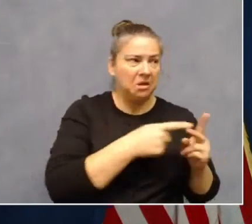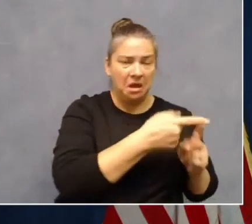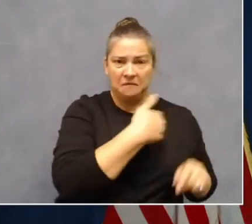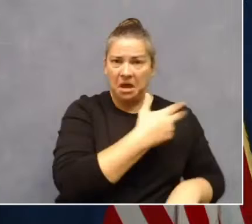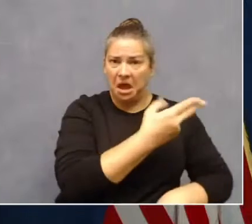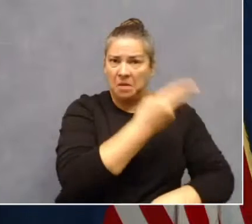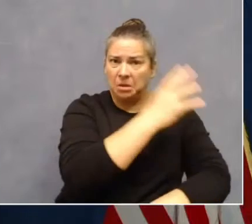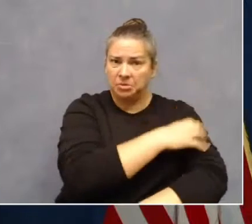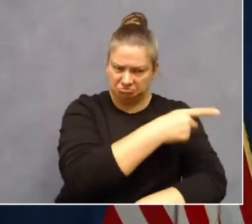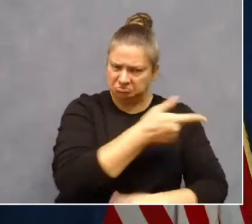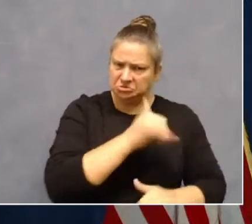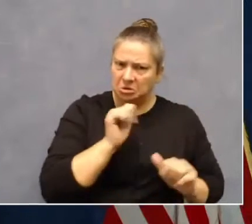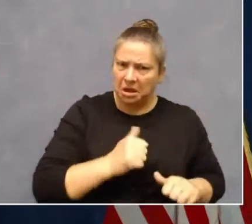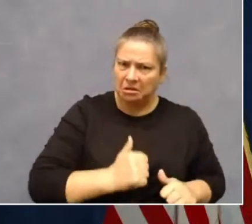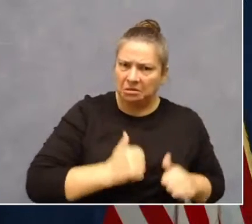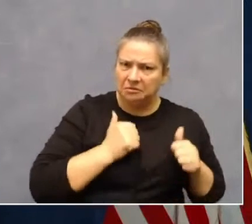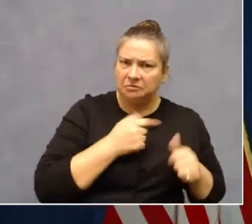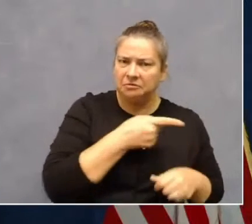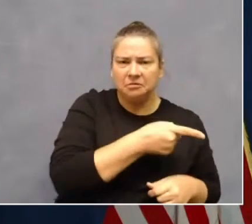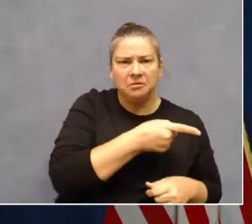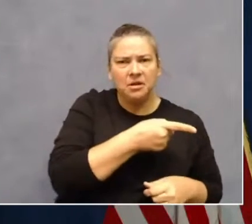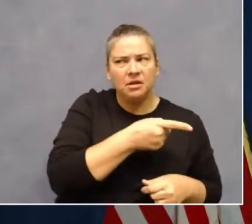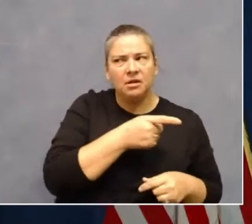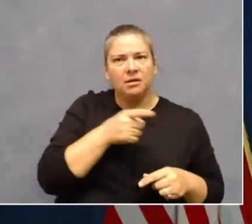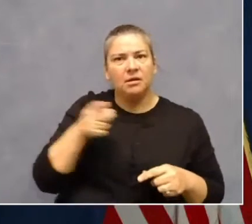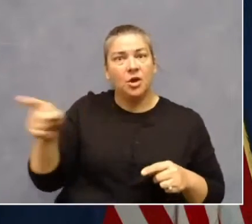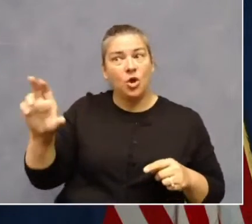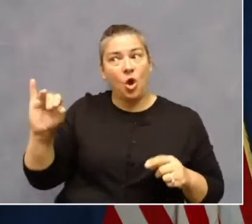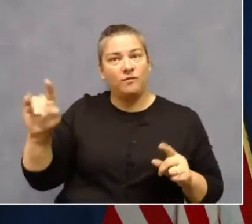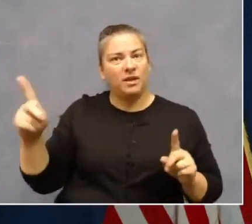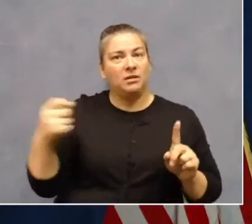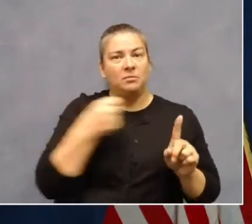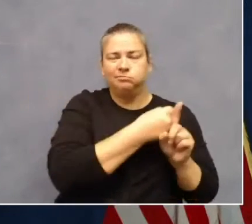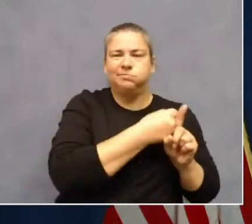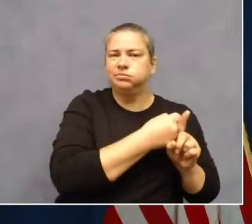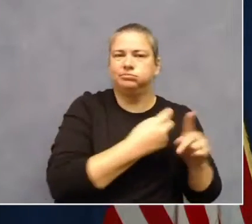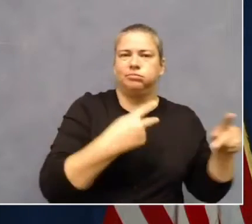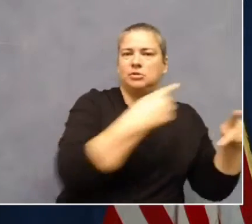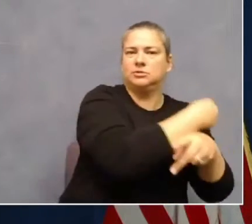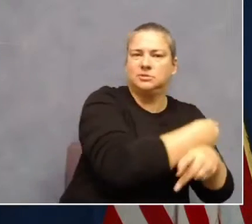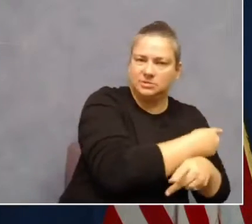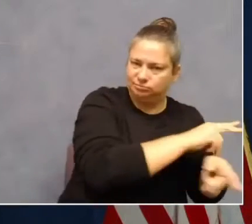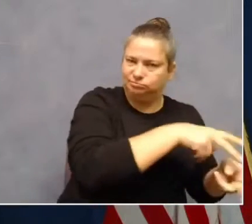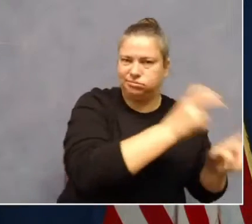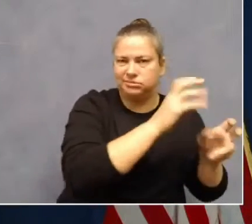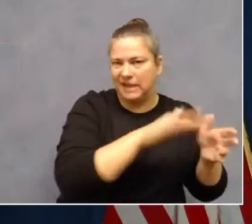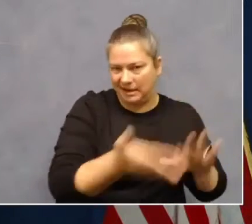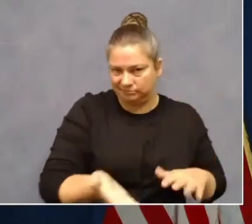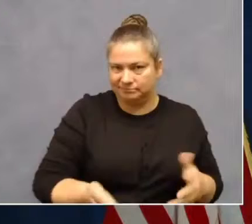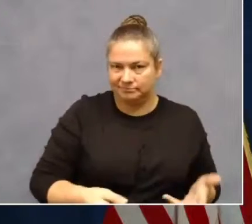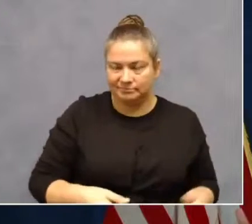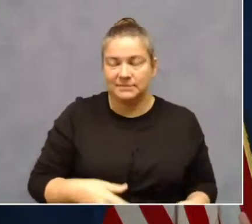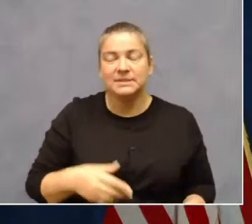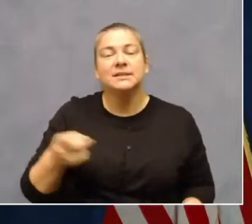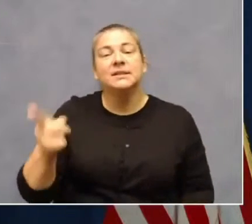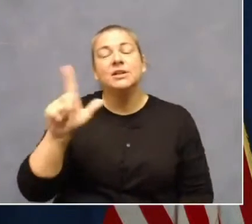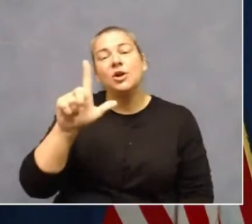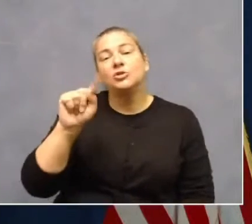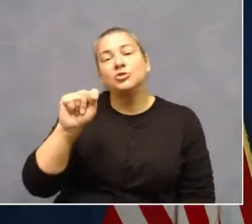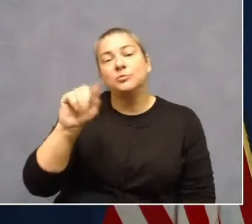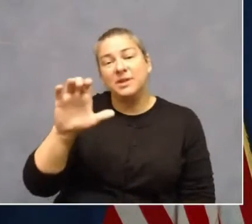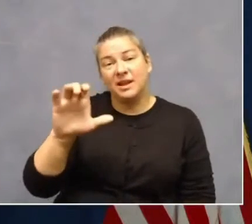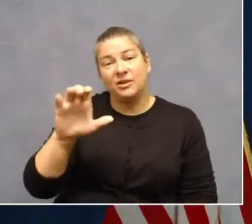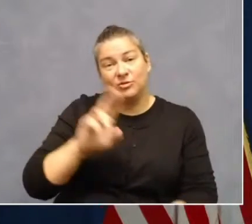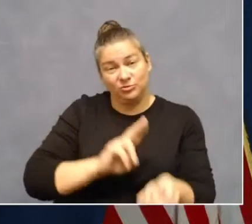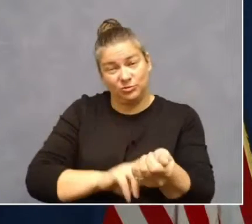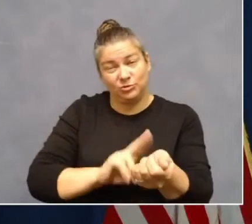partially dying from. It continues to impact our long-term care facilities. Today,